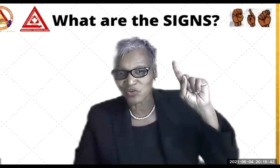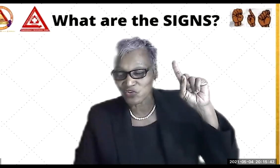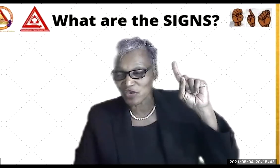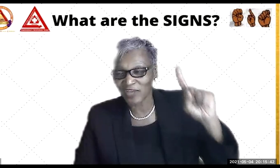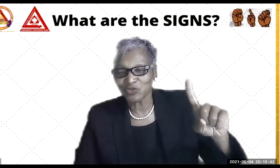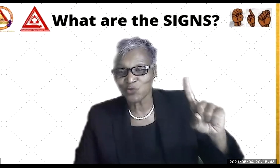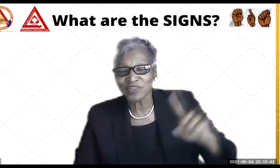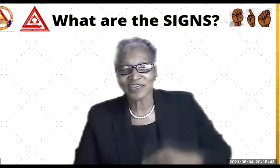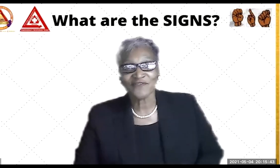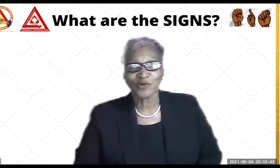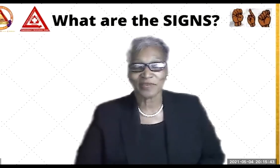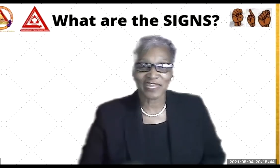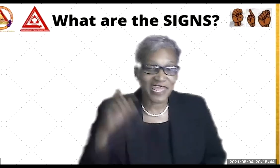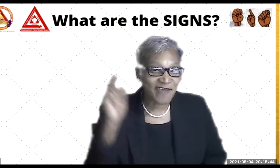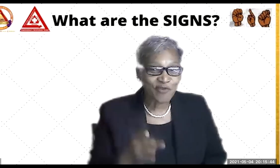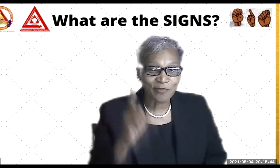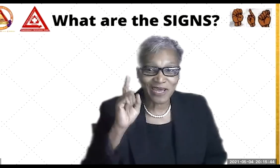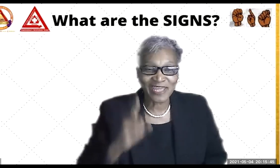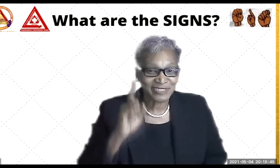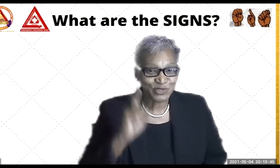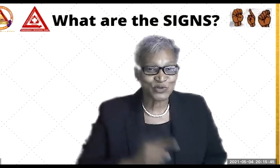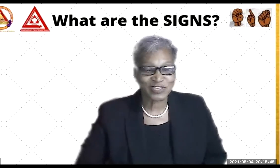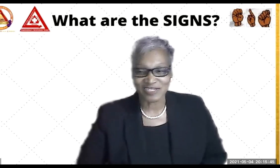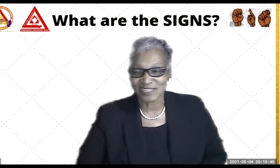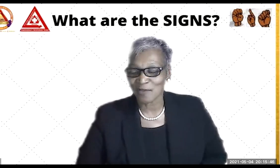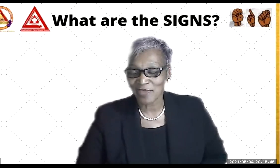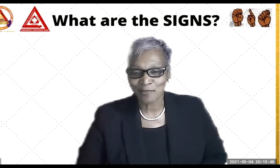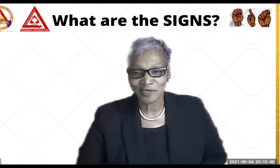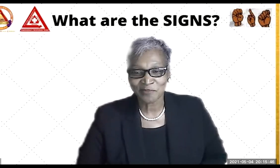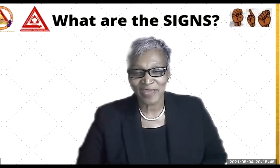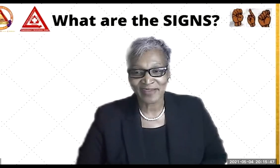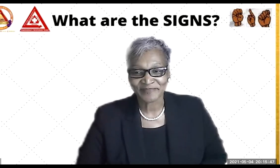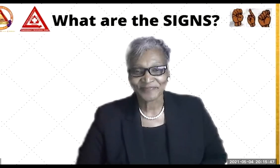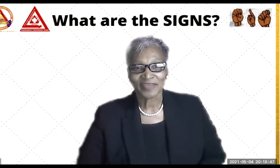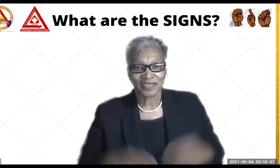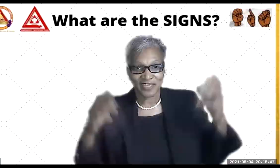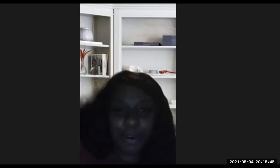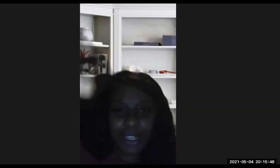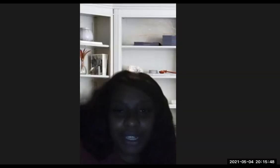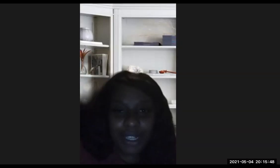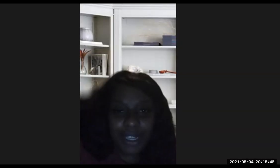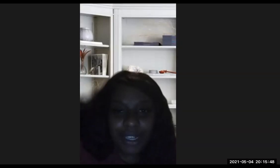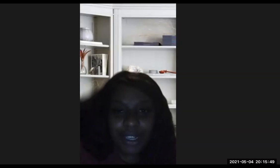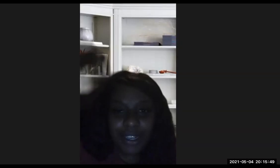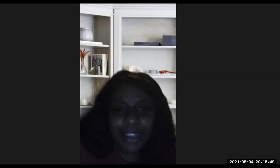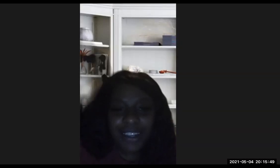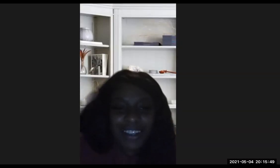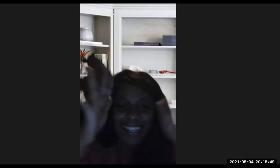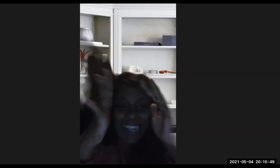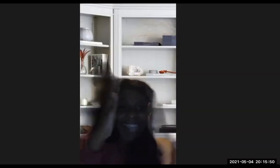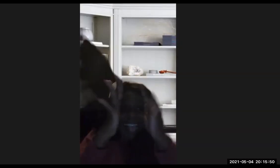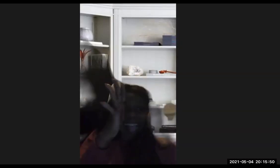but you got to do one thing for me. And everybody has to do this, and I'd be happy to come back. Okay, what?